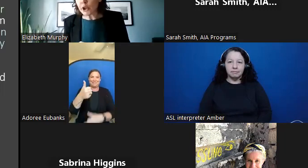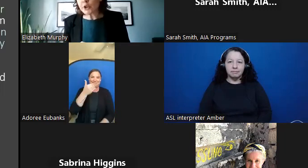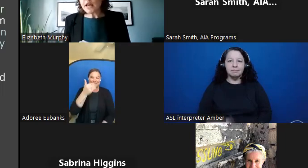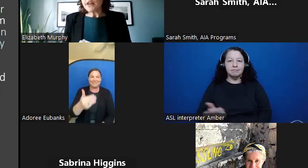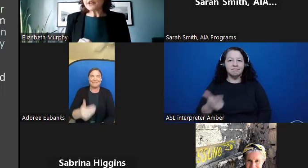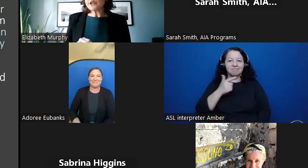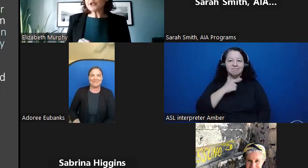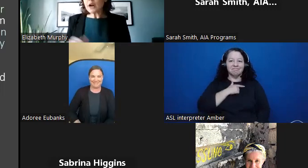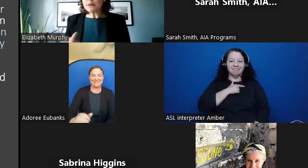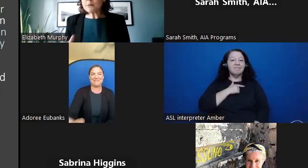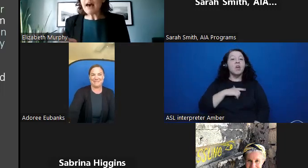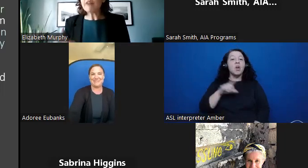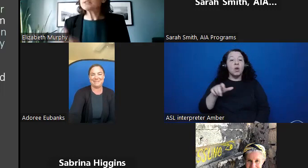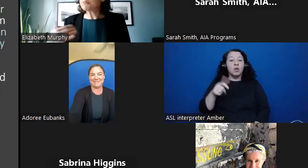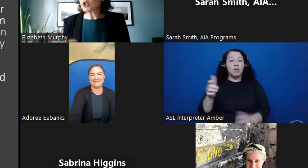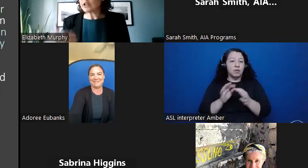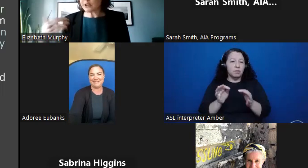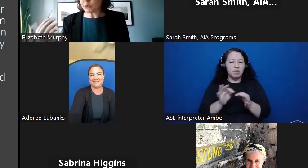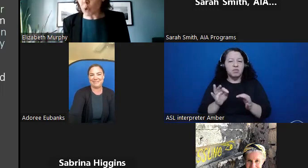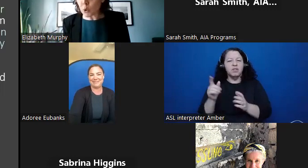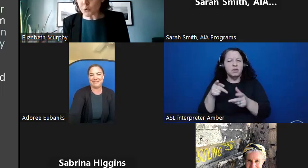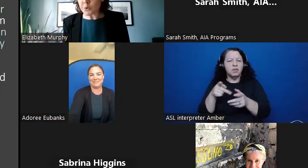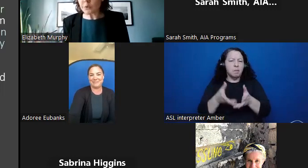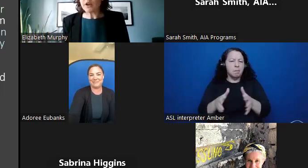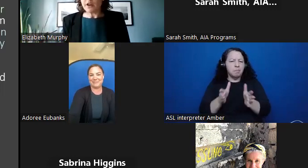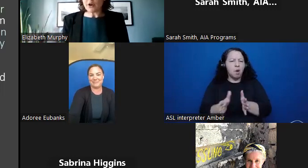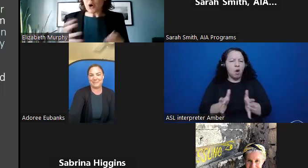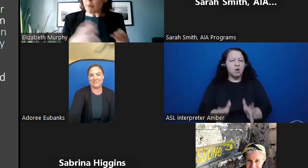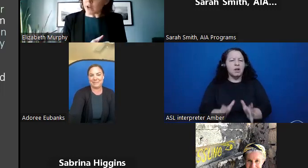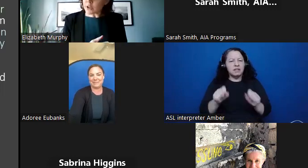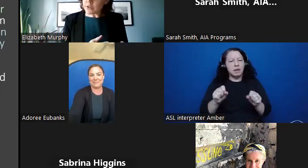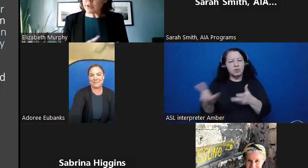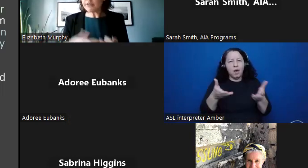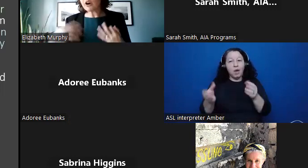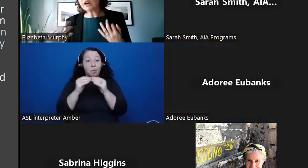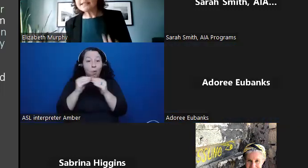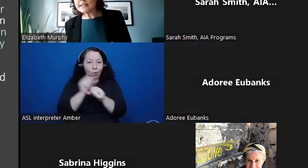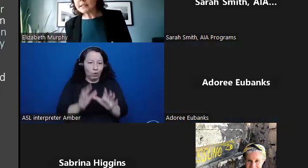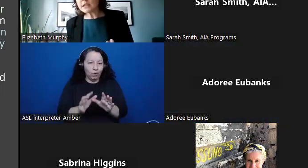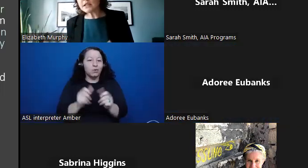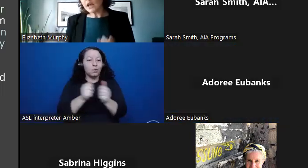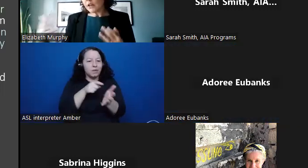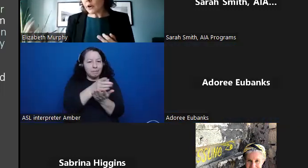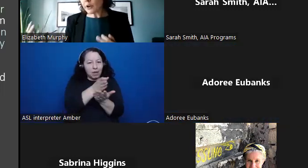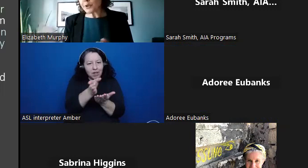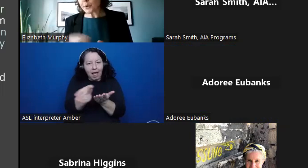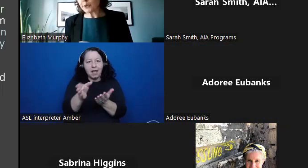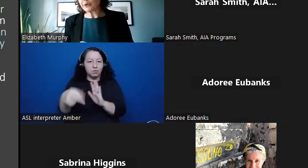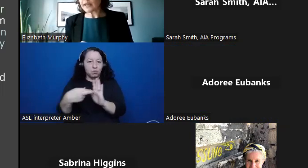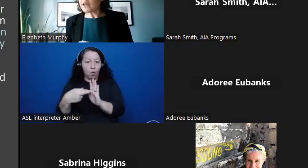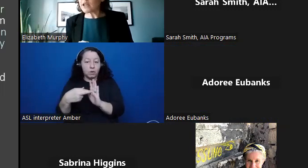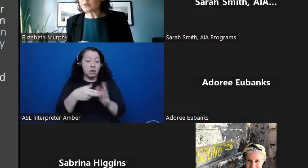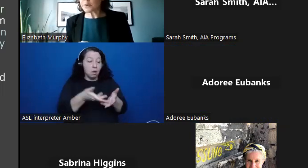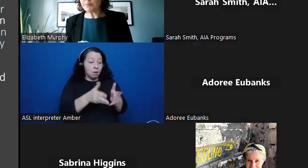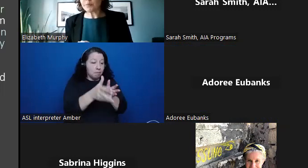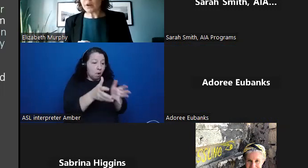additional workers that are described as having specialized roles. There are potters, there are assistants, and there are stokers